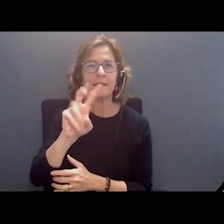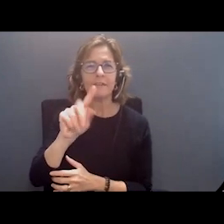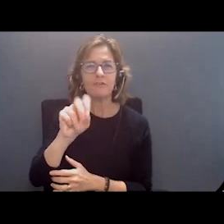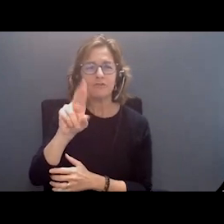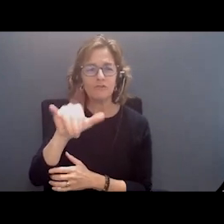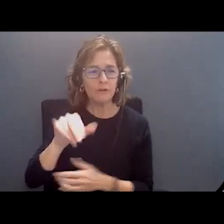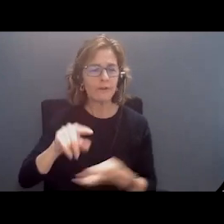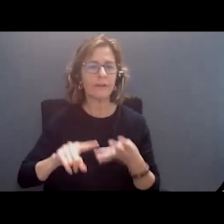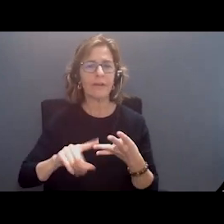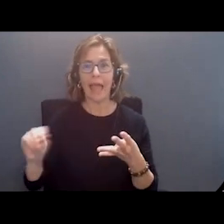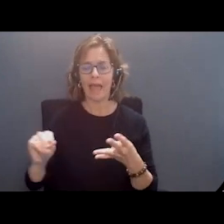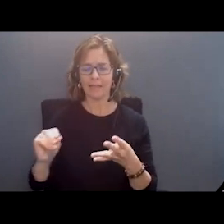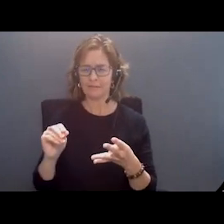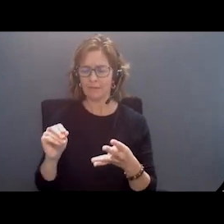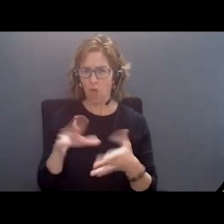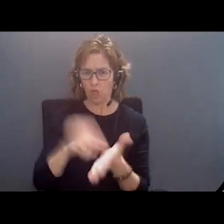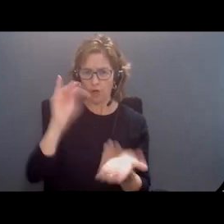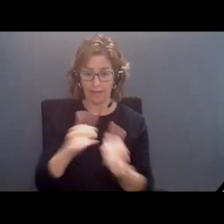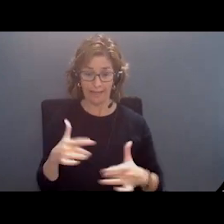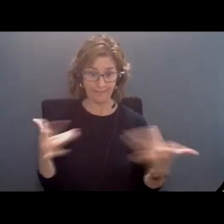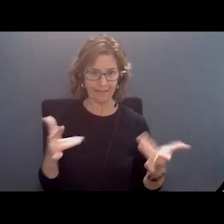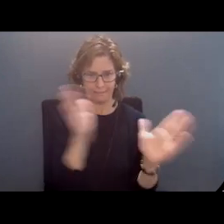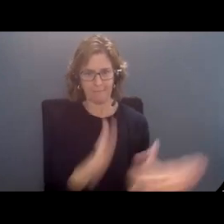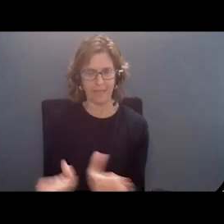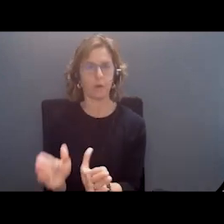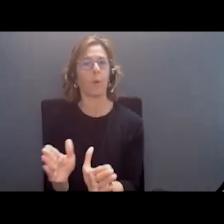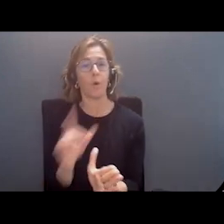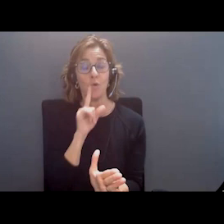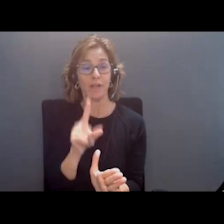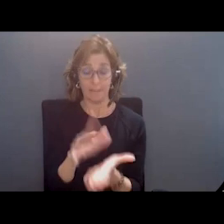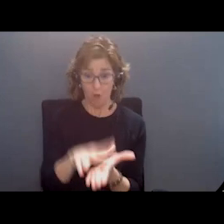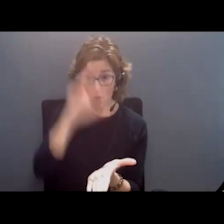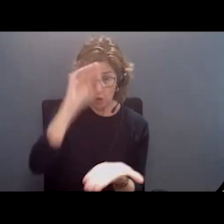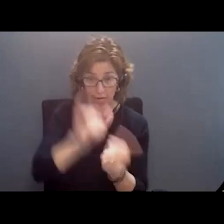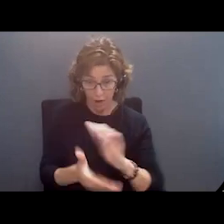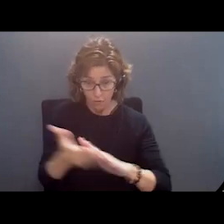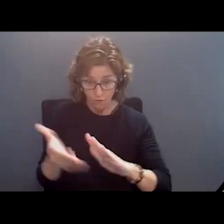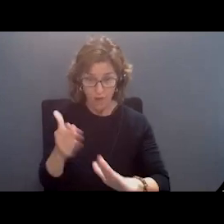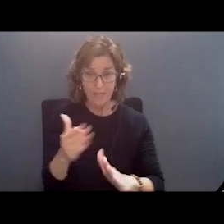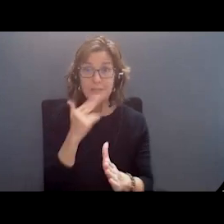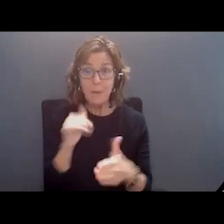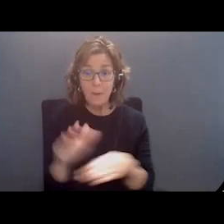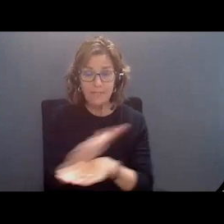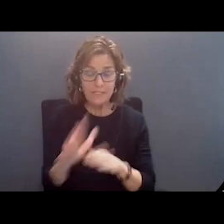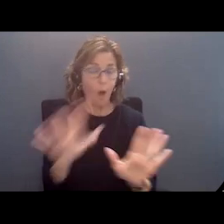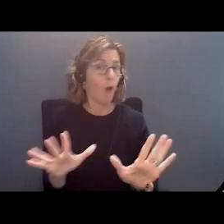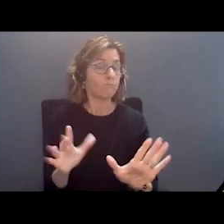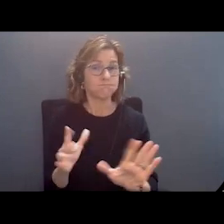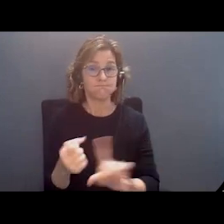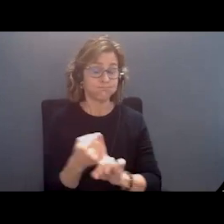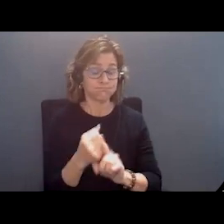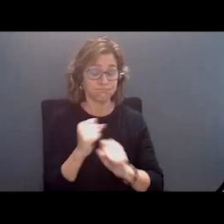crash course in how to run a small business. With all these tools, my future is